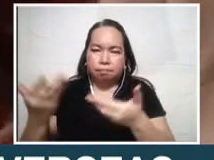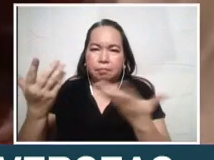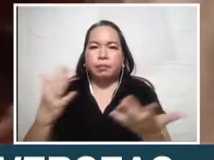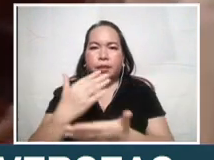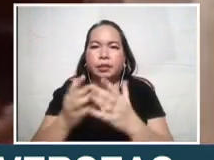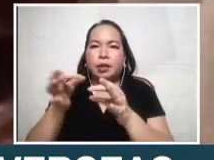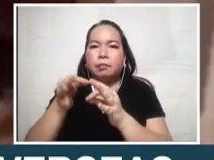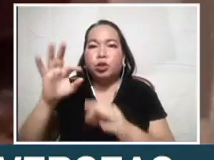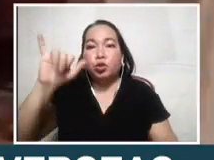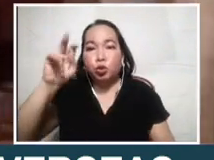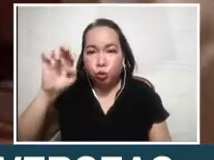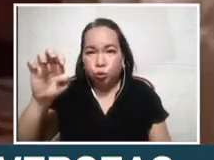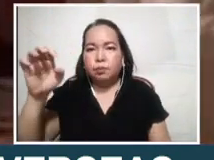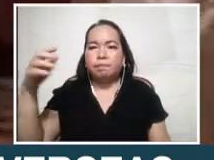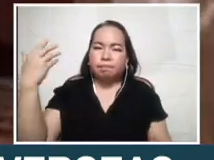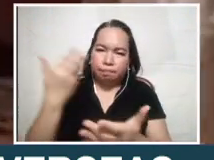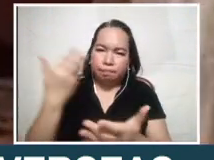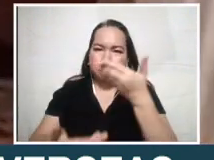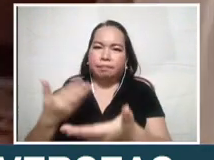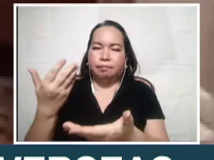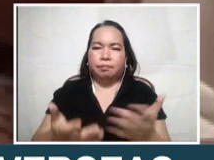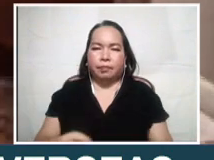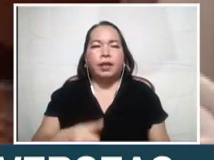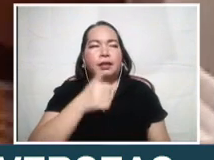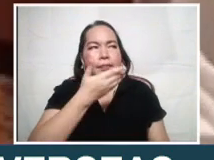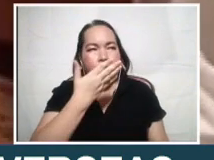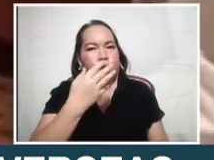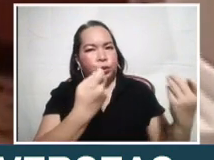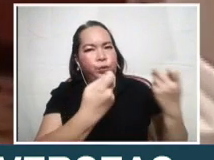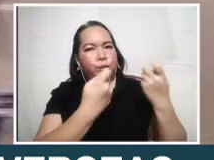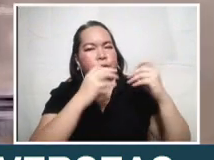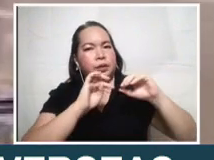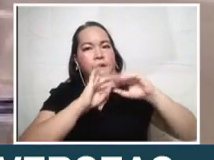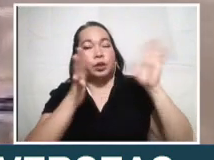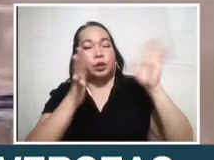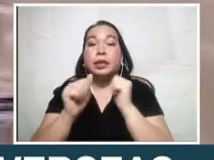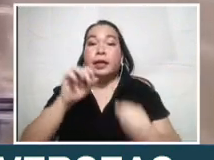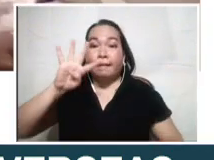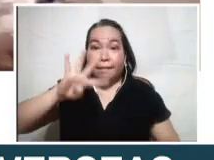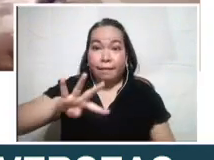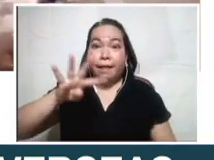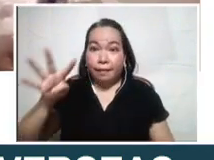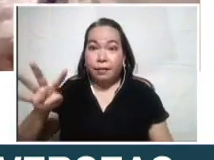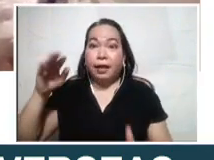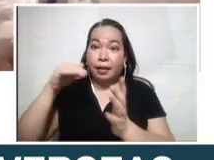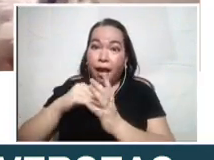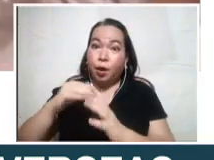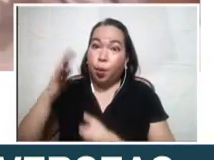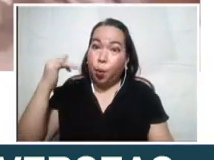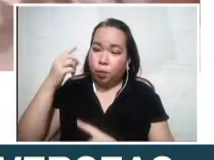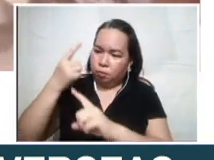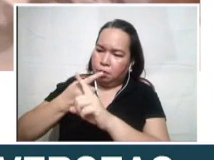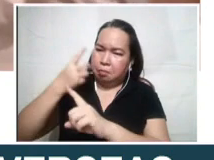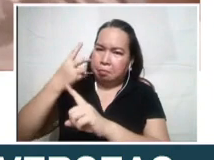June. All right, sir. Thank you so much for that clarification. So 44,000 expected to return within the next 2 months. That is a lot.